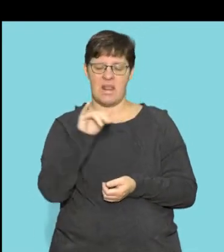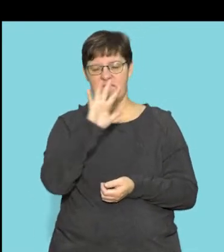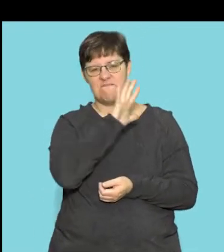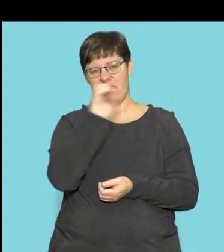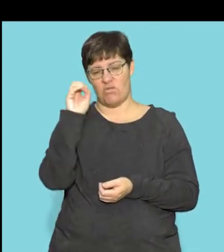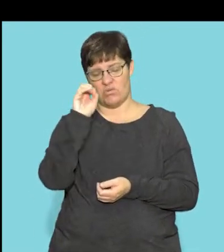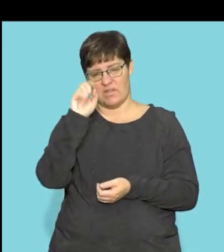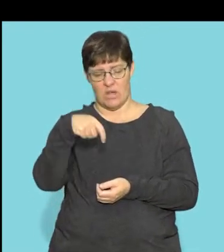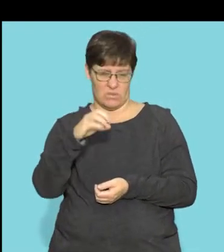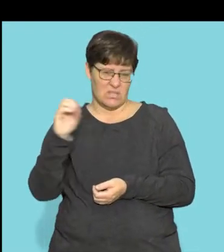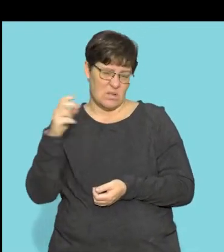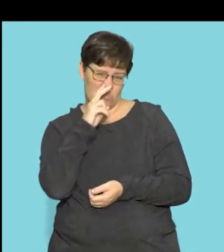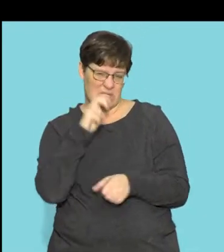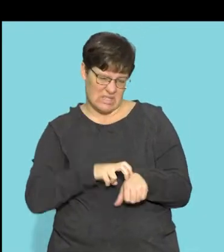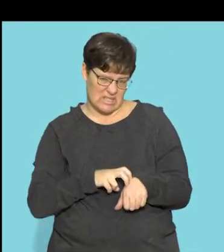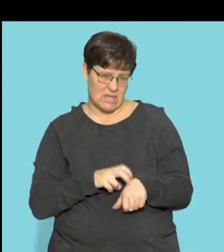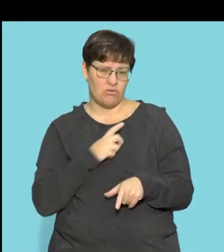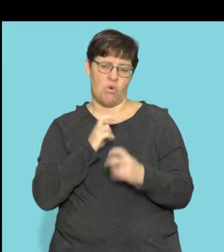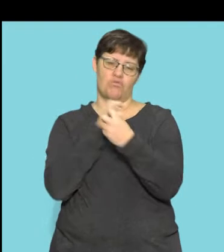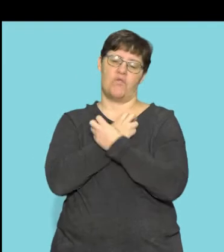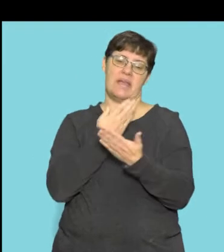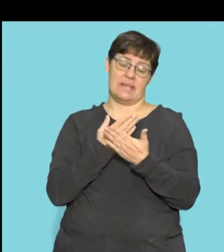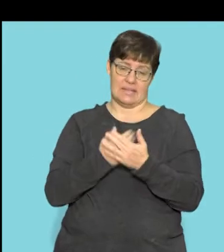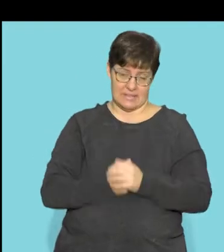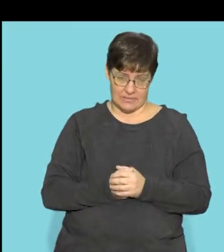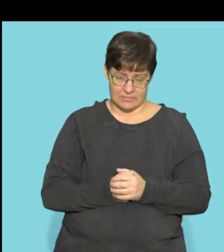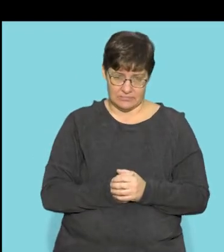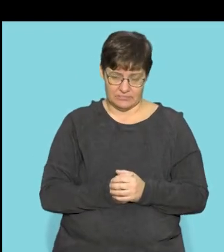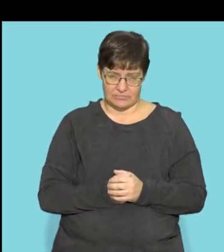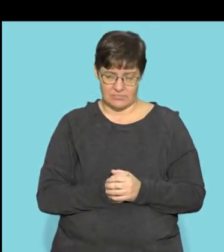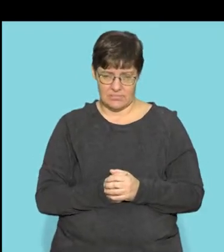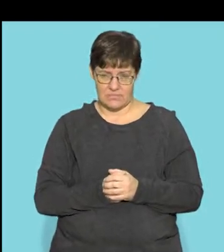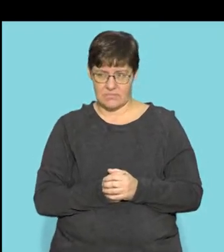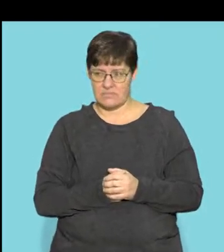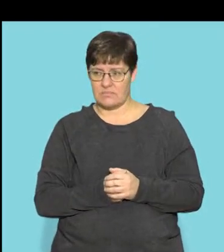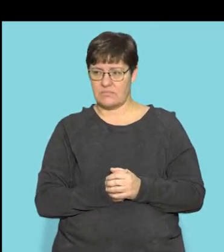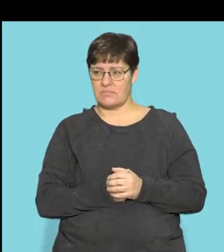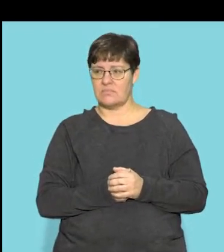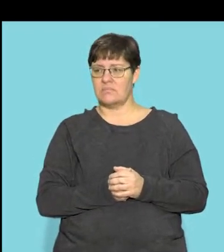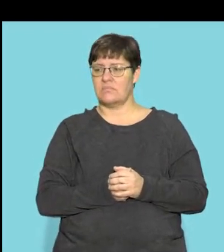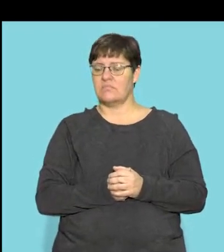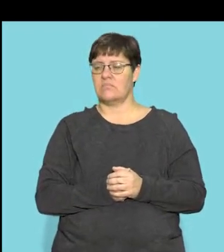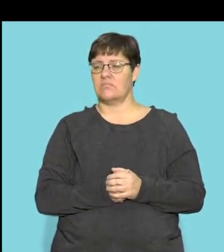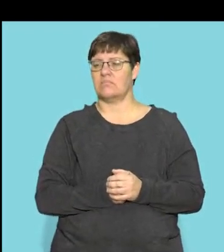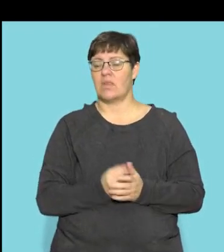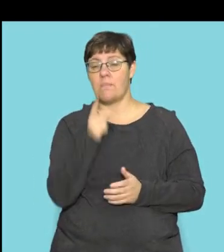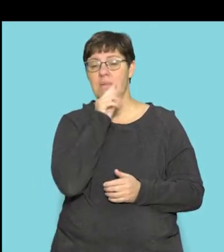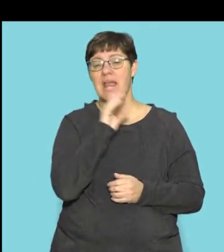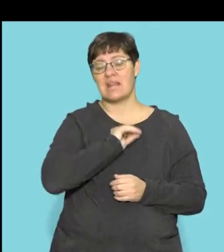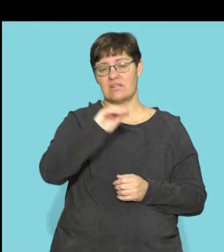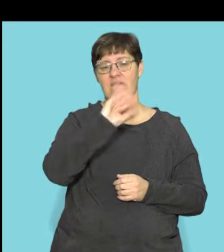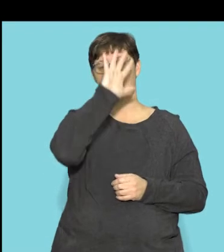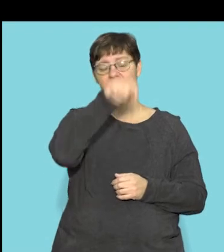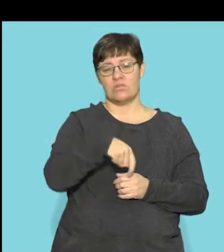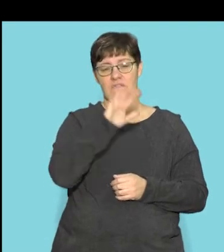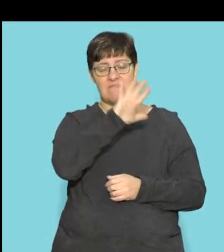4,500,000 in order to retire, right? So that you don't really stress yourself. You invest 5,500